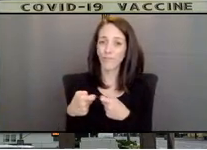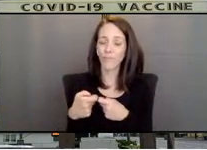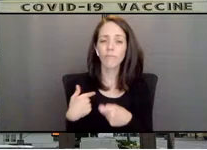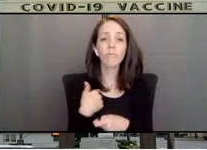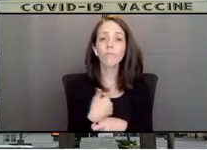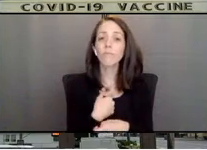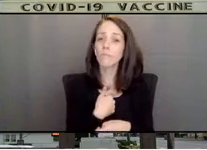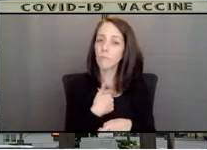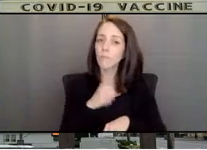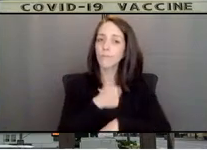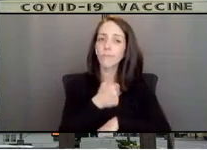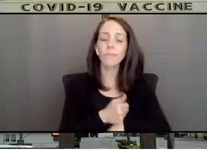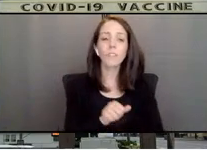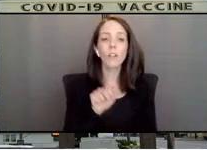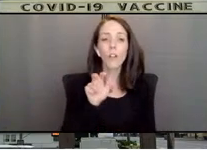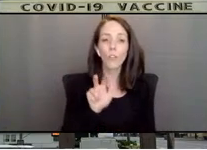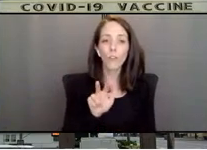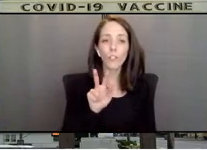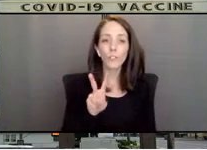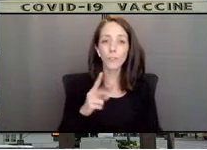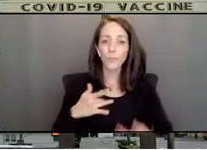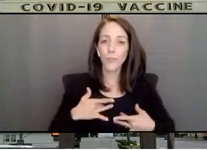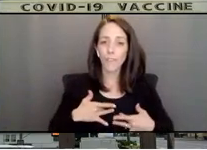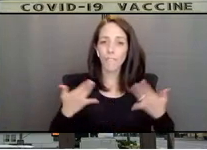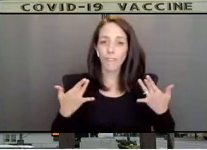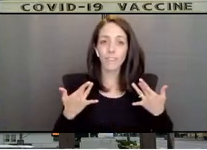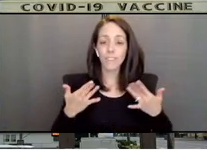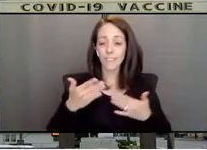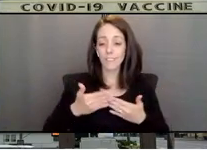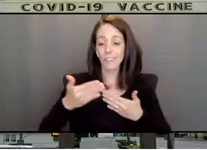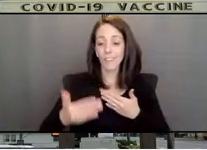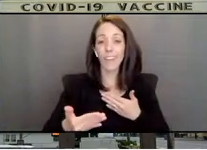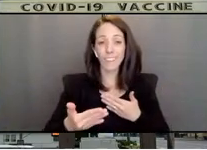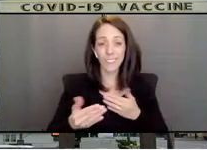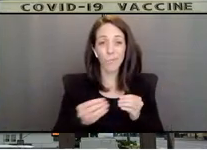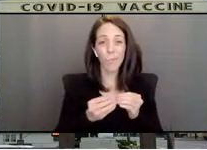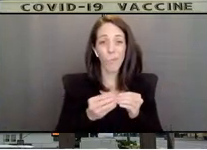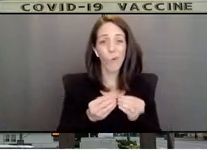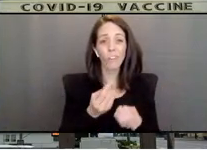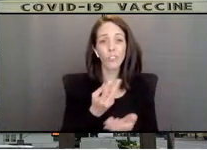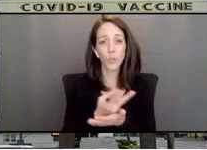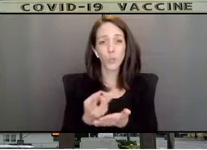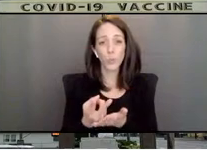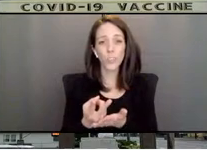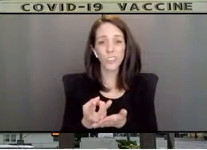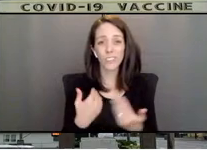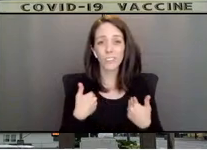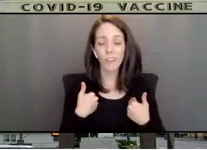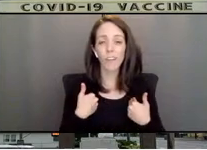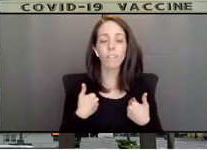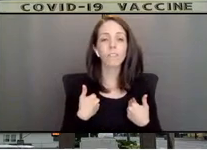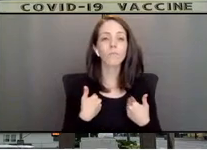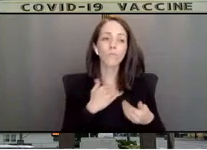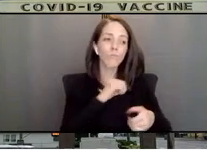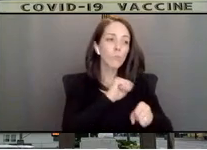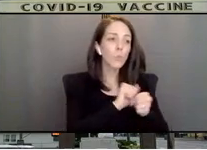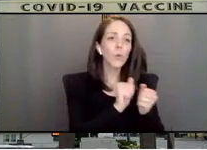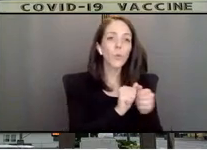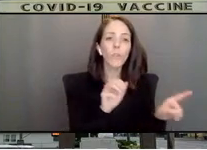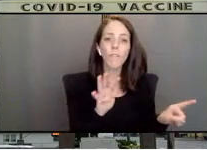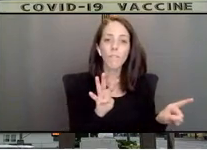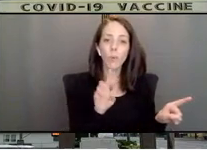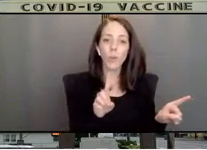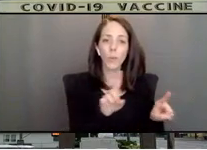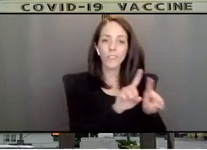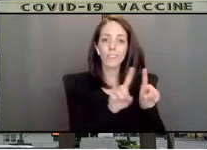to date, and we'll do another in the next two weeks. We've worked closely with 41 community-based organizations and